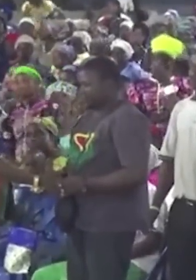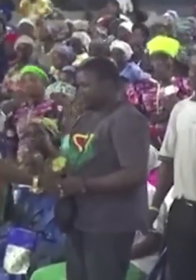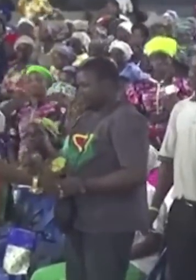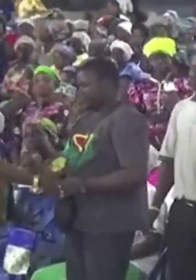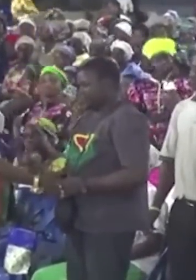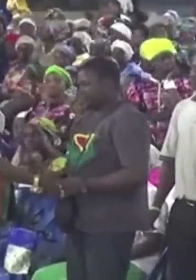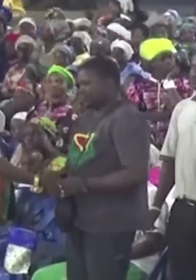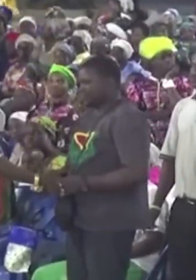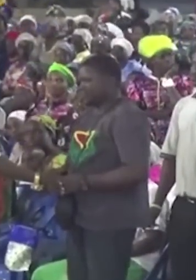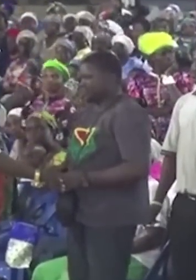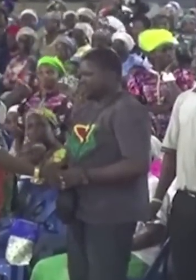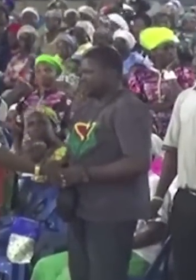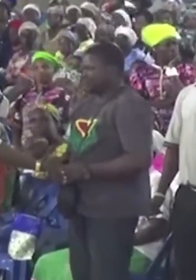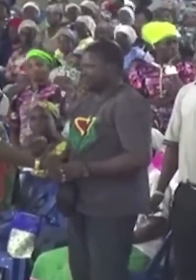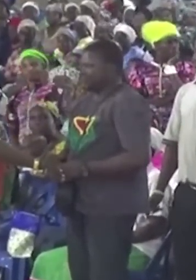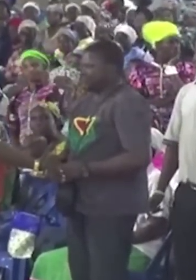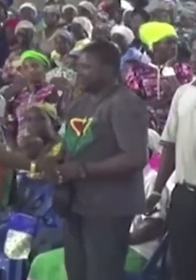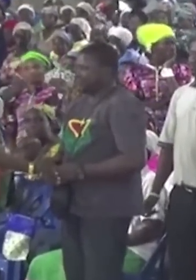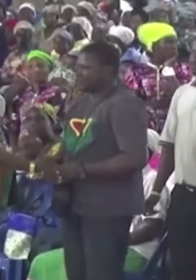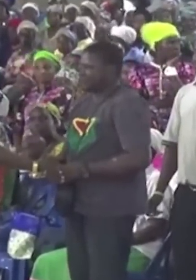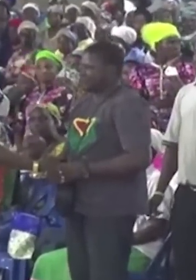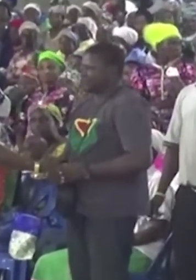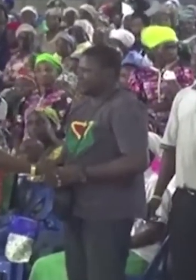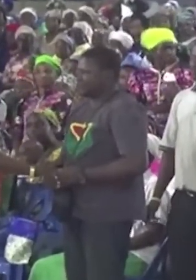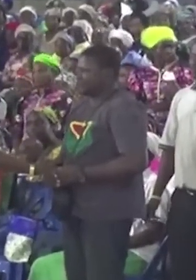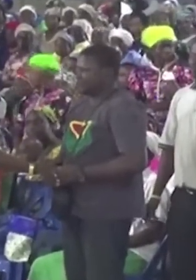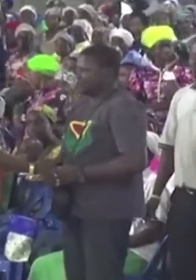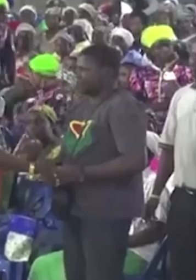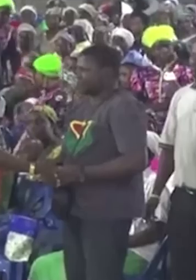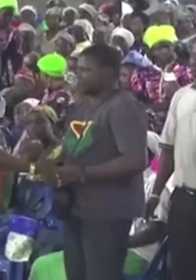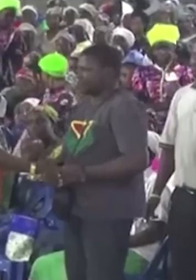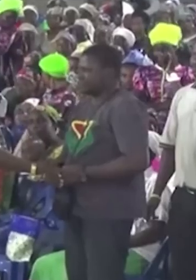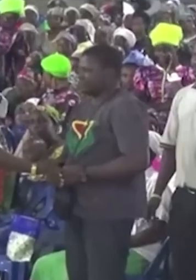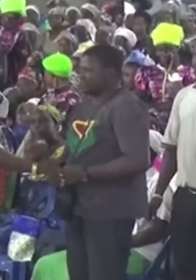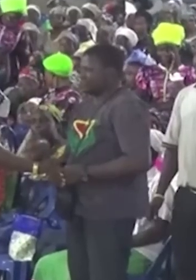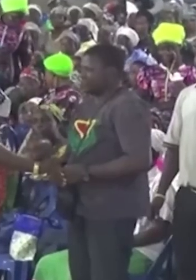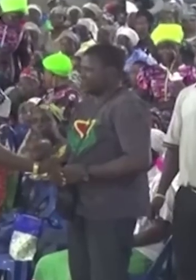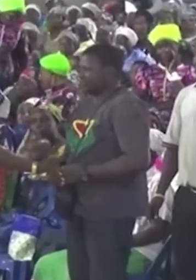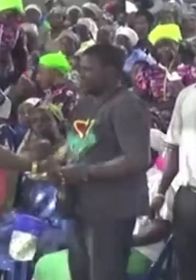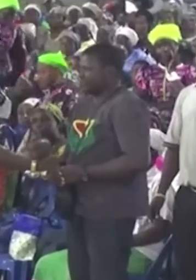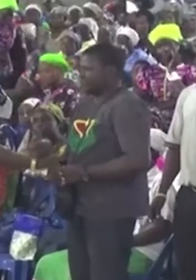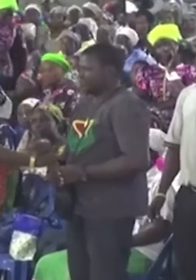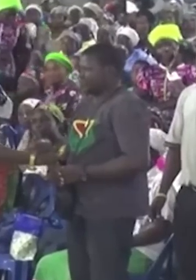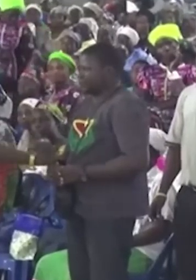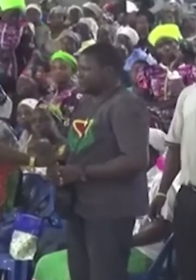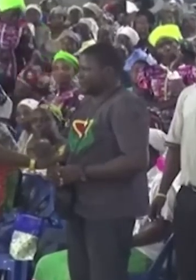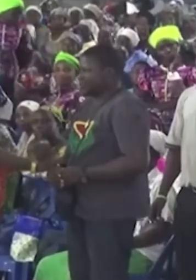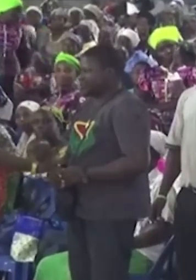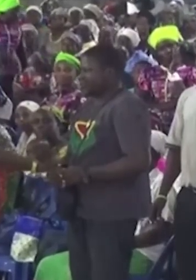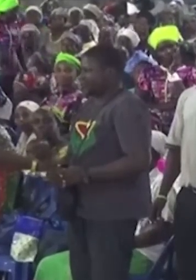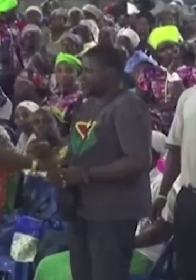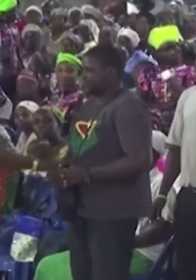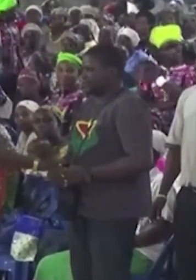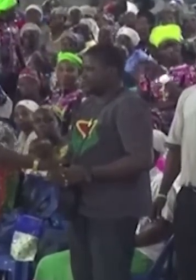back. Any se ba won ne. They say they are the one. Se ba won ne. They are the one. Kini mama re fi se won